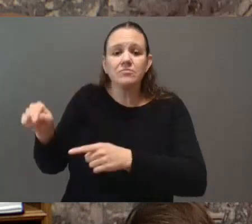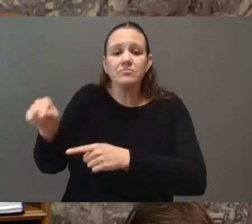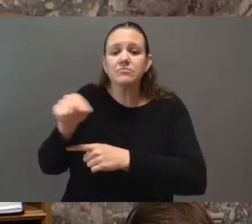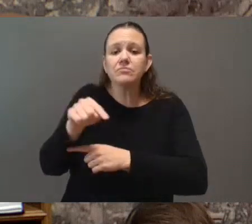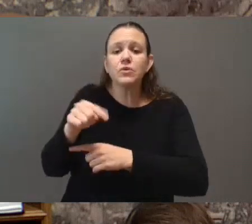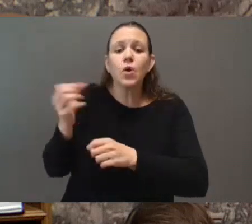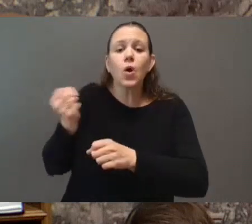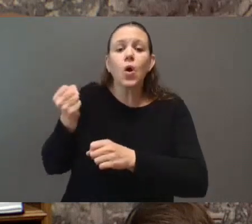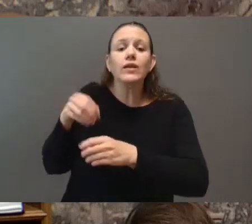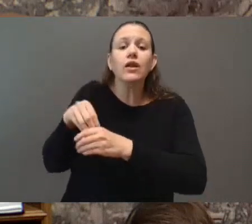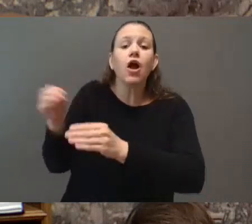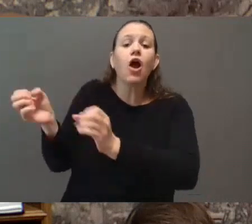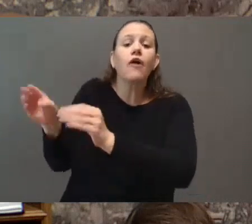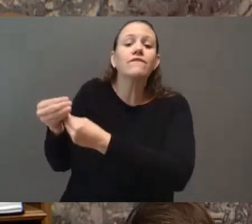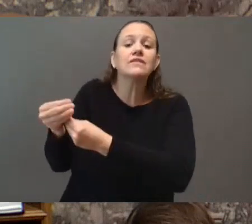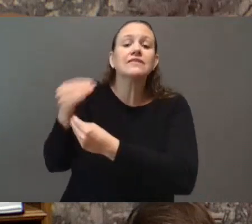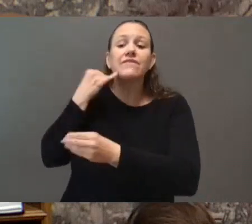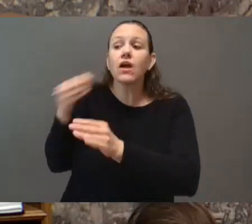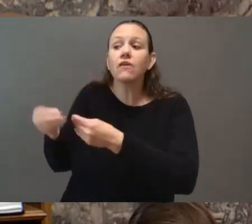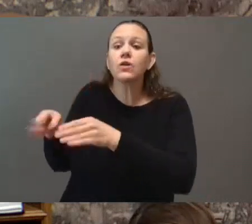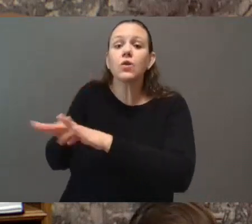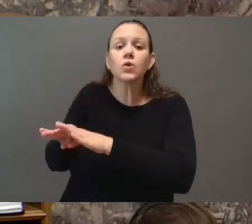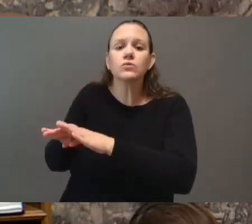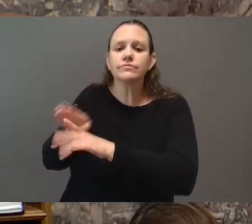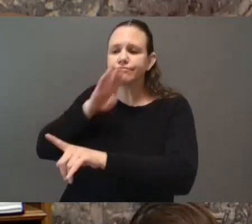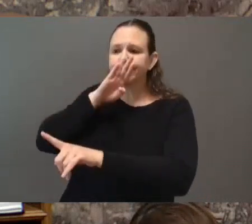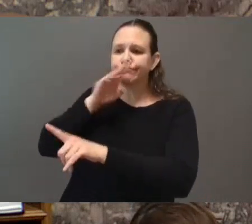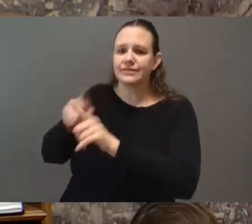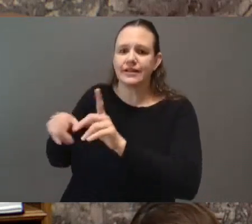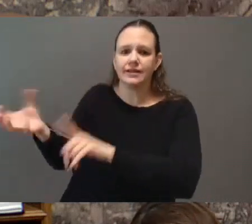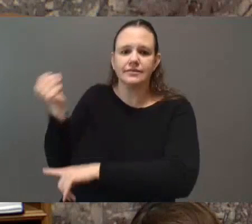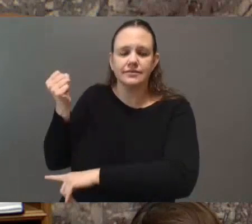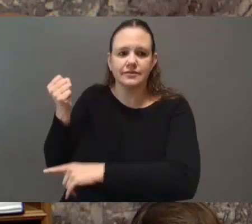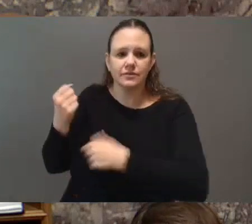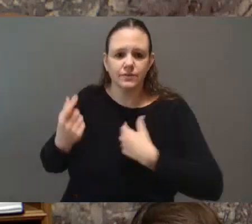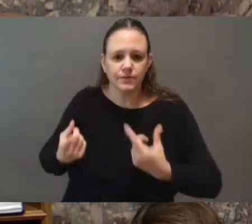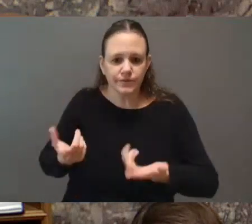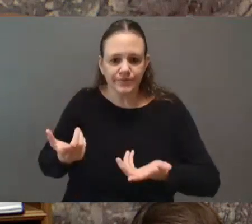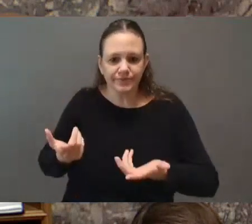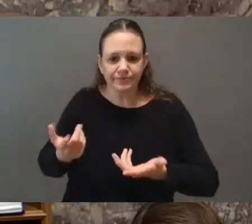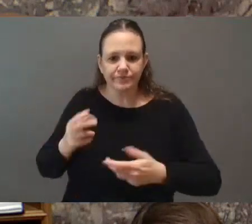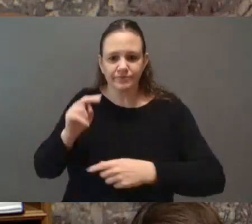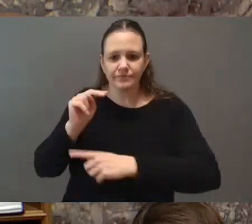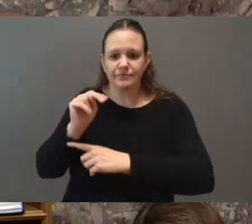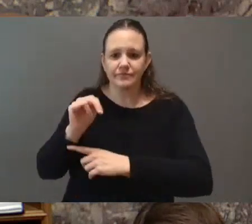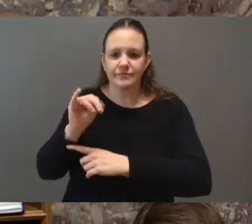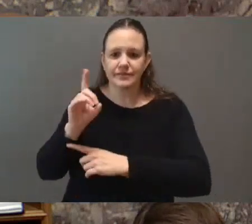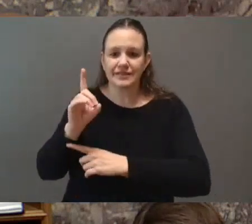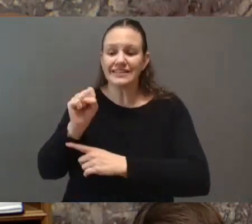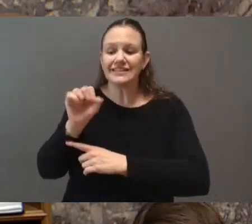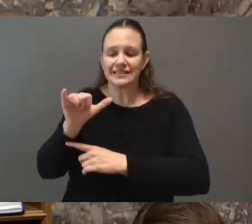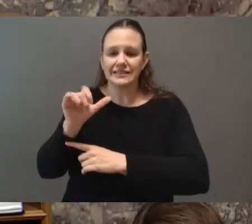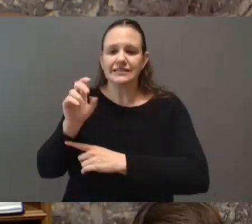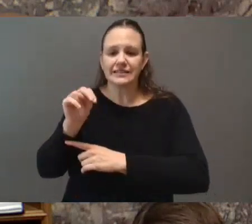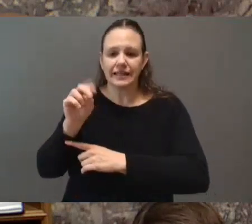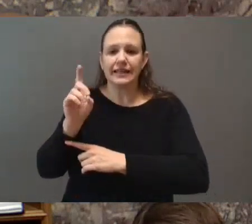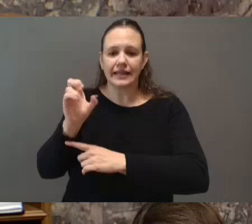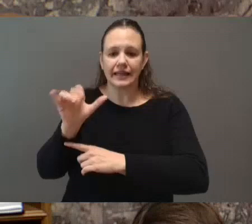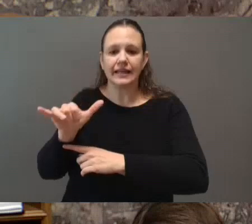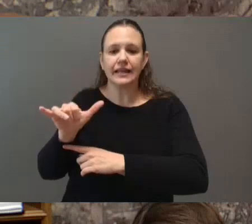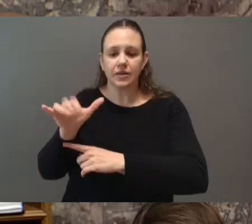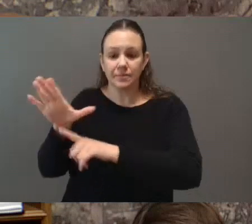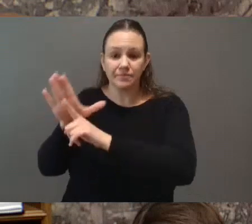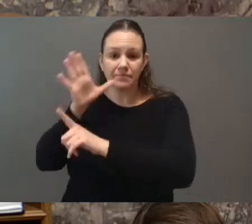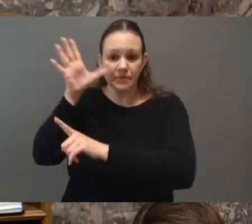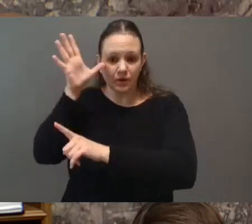letter to the Premier, Sydney's parents demand mandatory CPR and naloxone training,